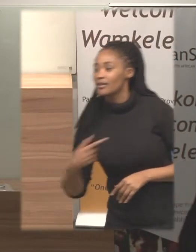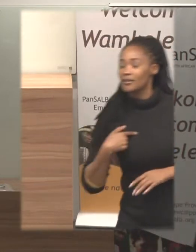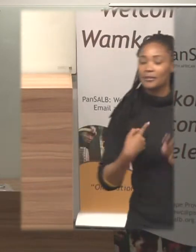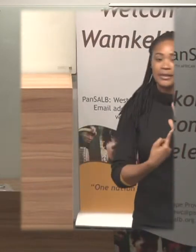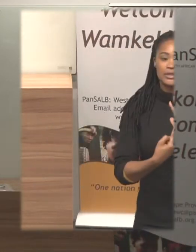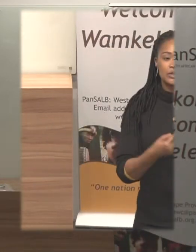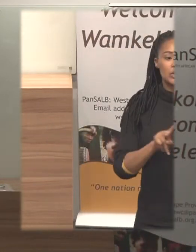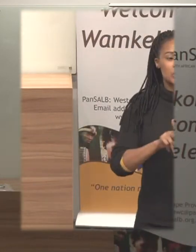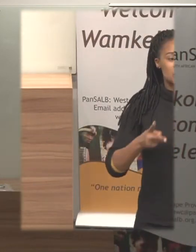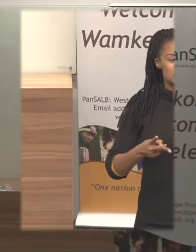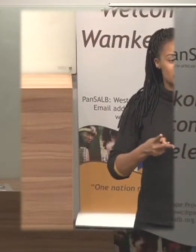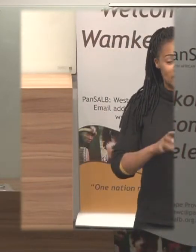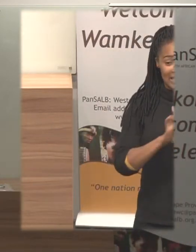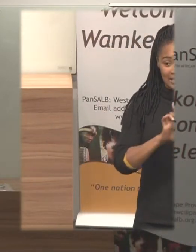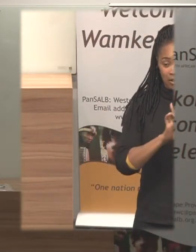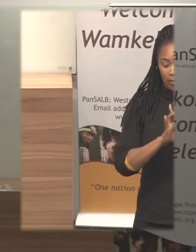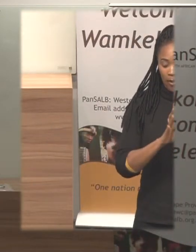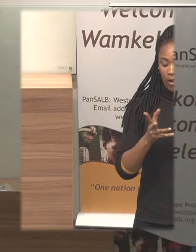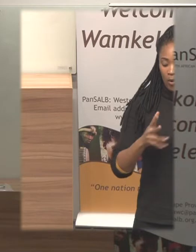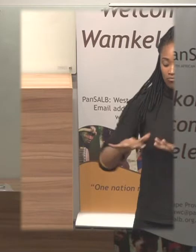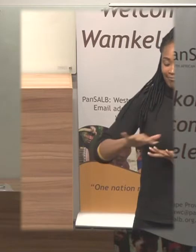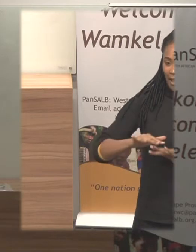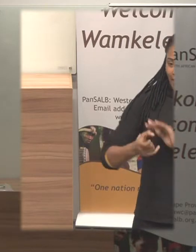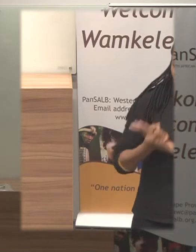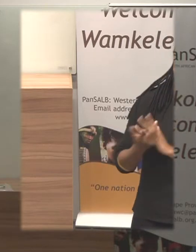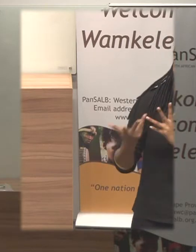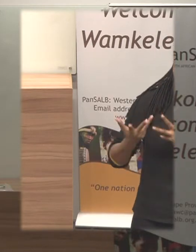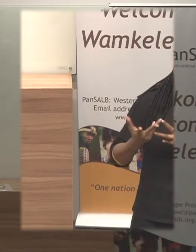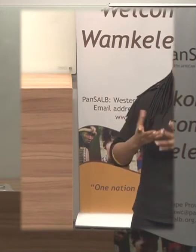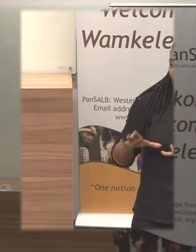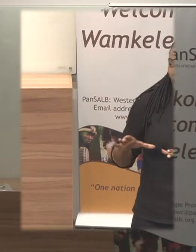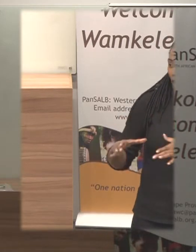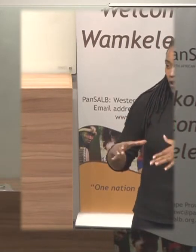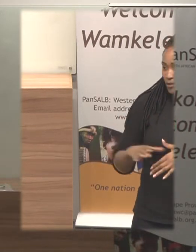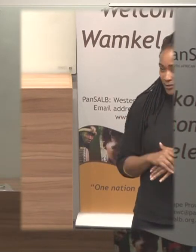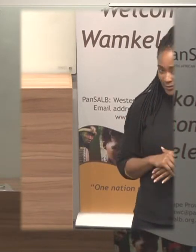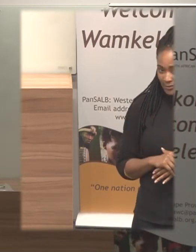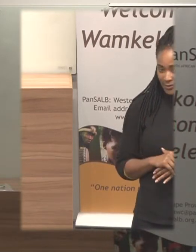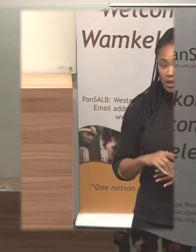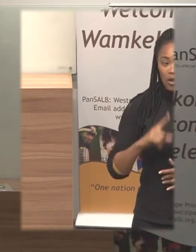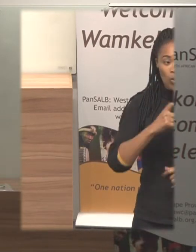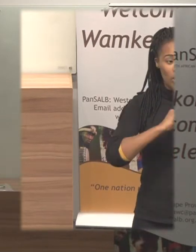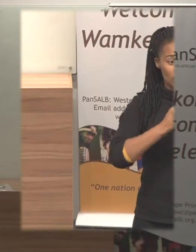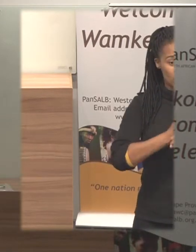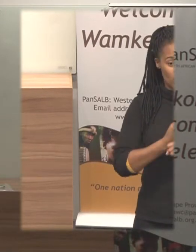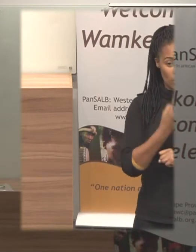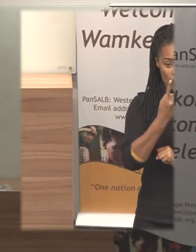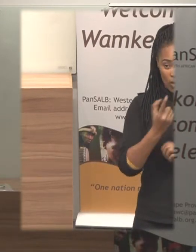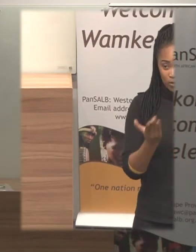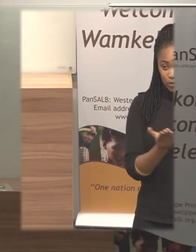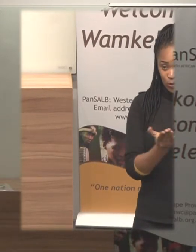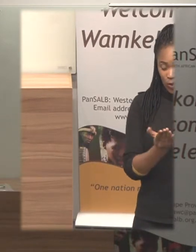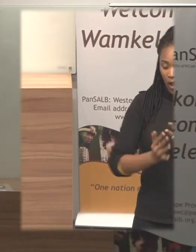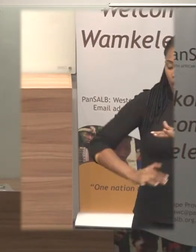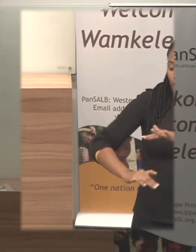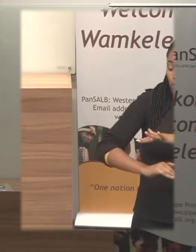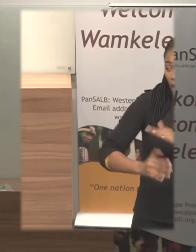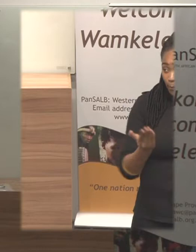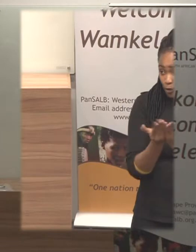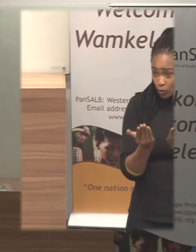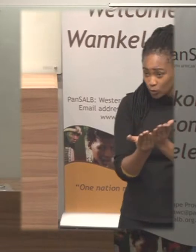the classroom now. In one grade 1 school, which was in one primary school, which